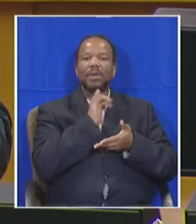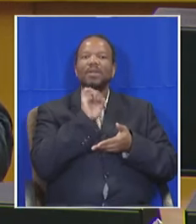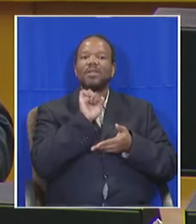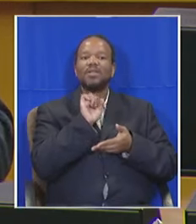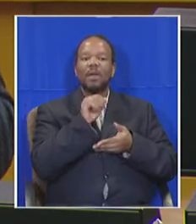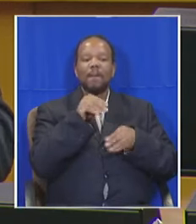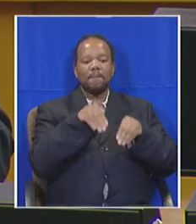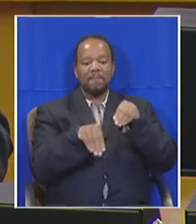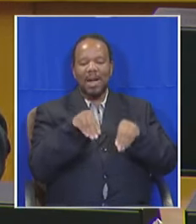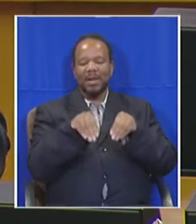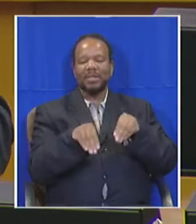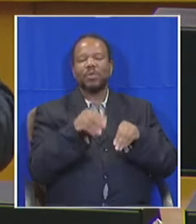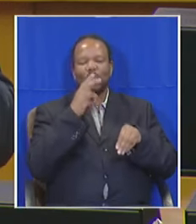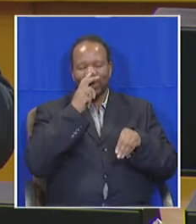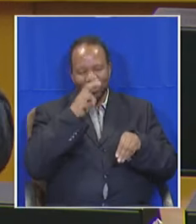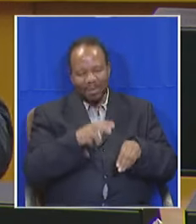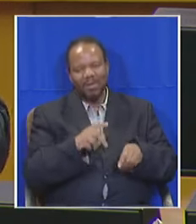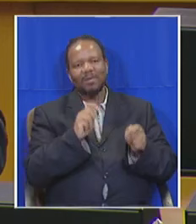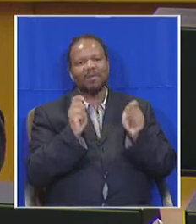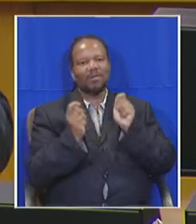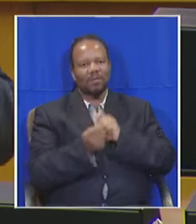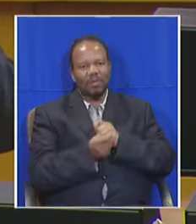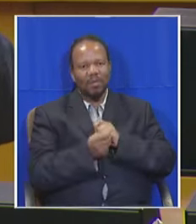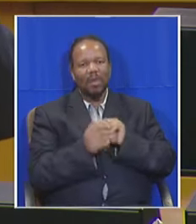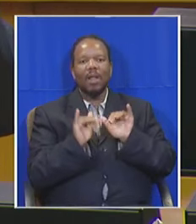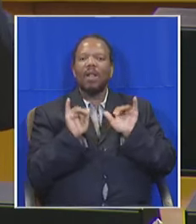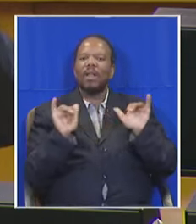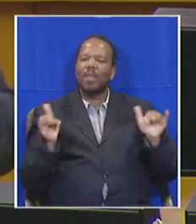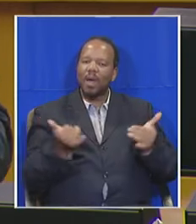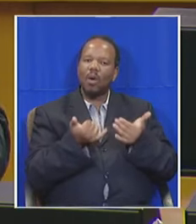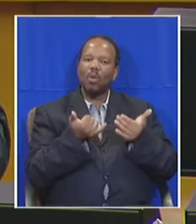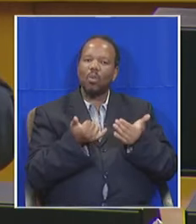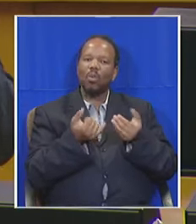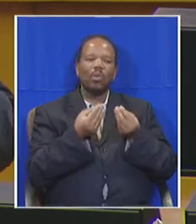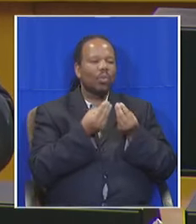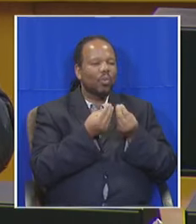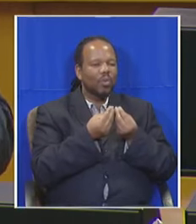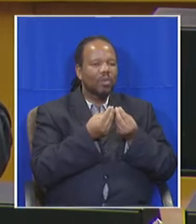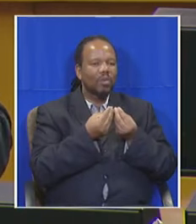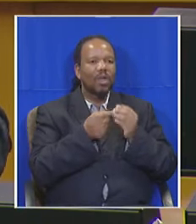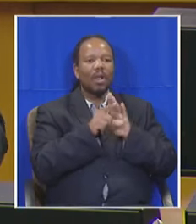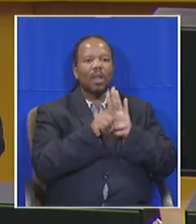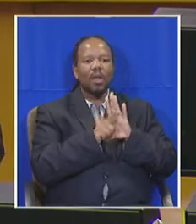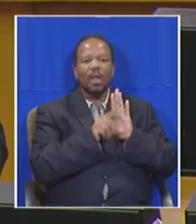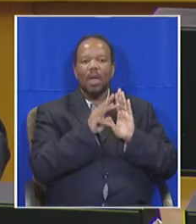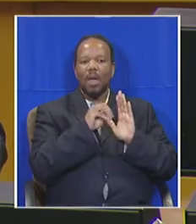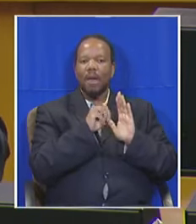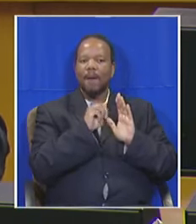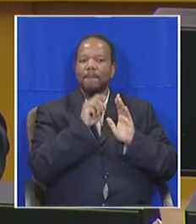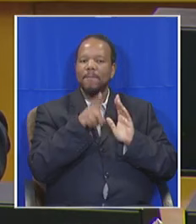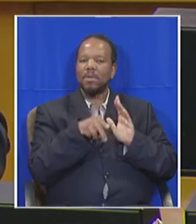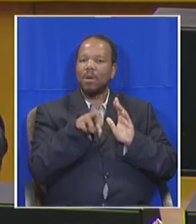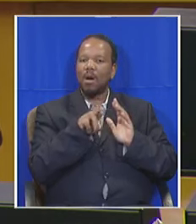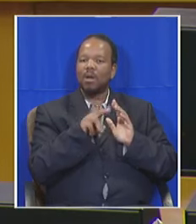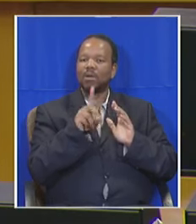this transformation. And the tool that is agreed upon in terms of the law of the country, the MPRDA, is the mining